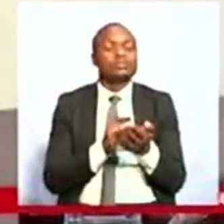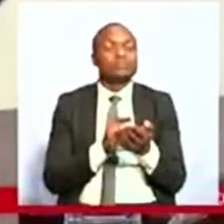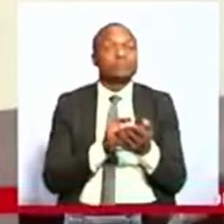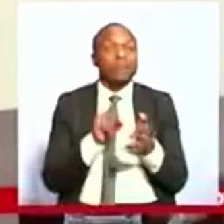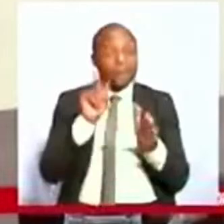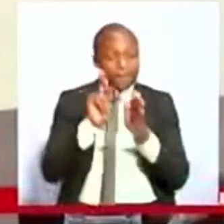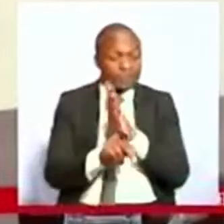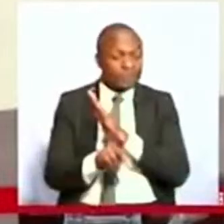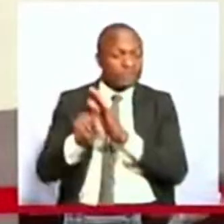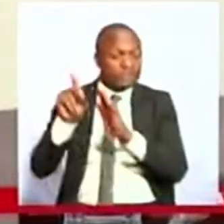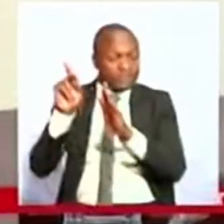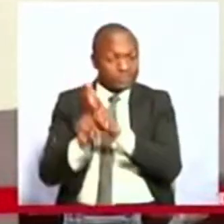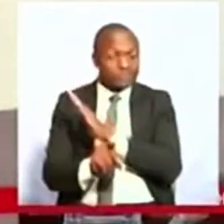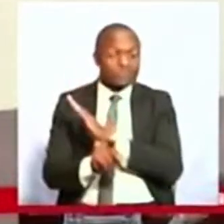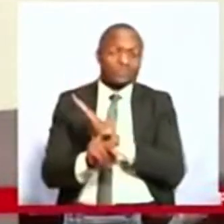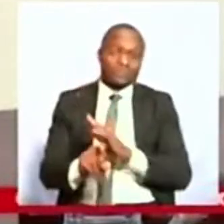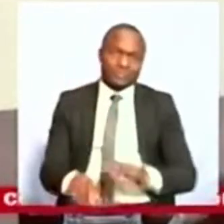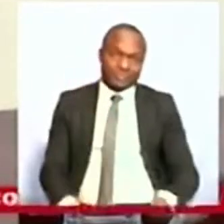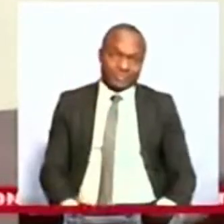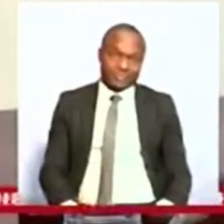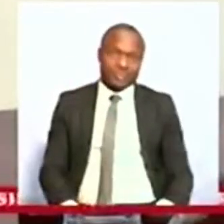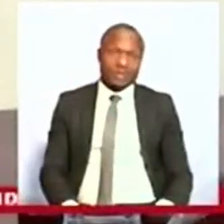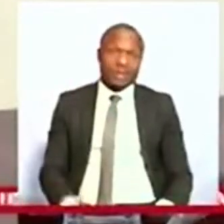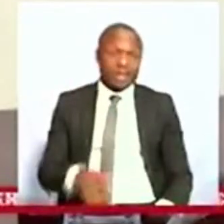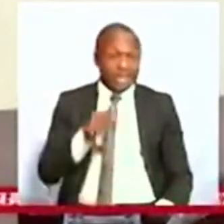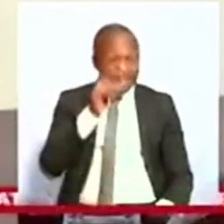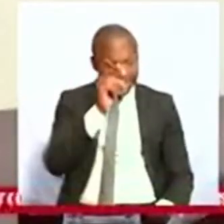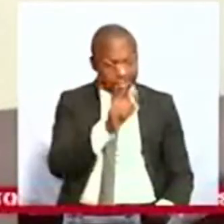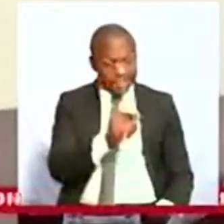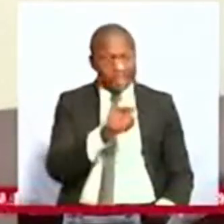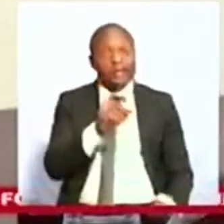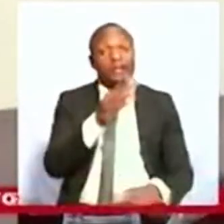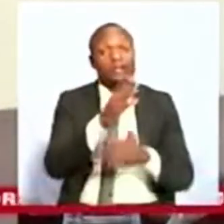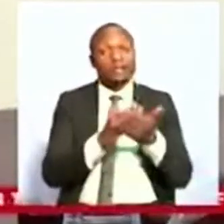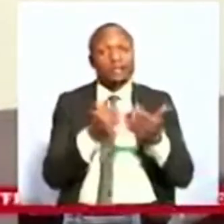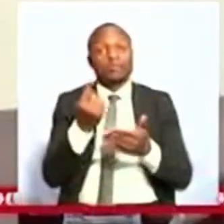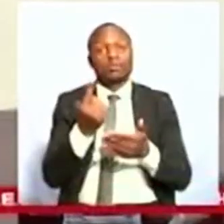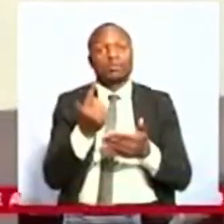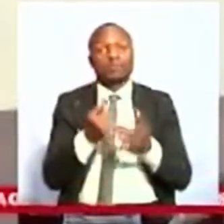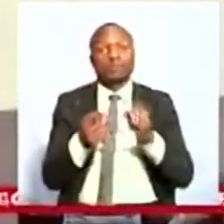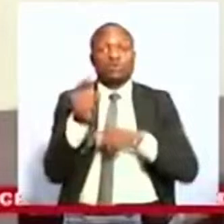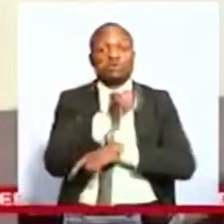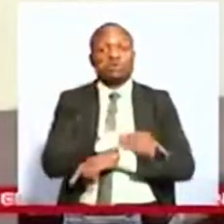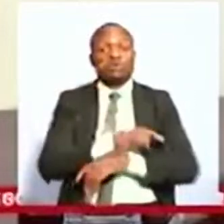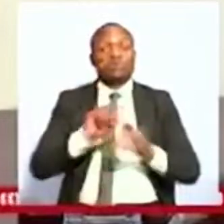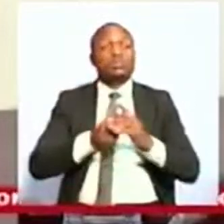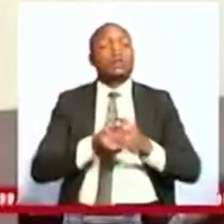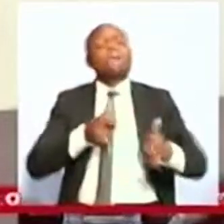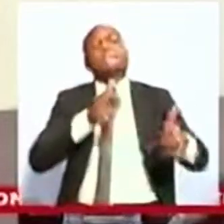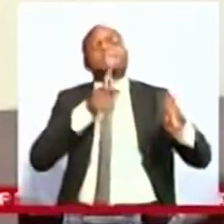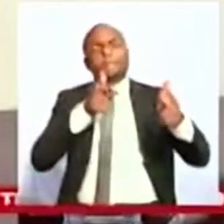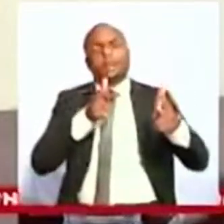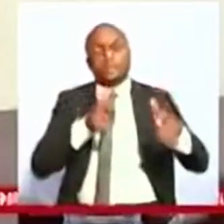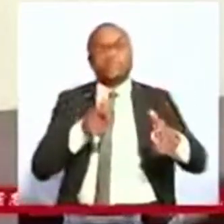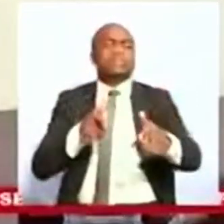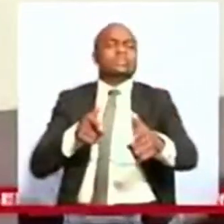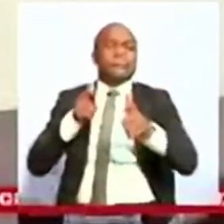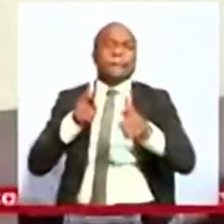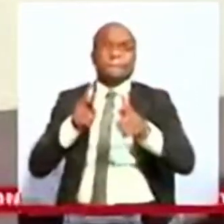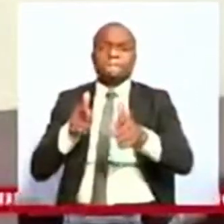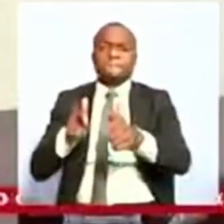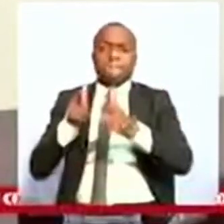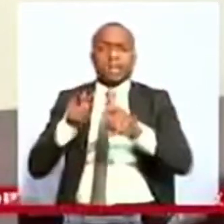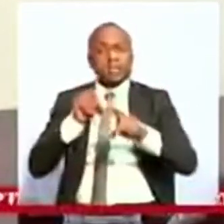killings, which is mass killings. Here someone, they just stands up and starts shooting people